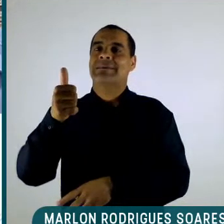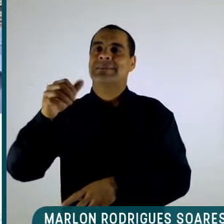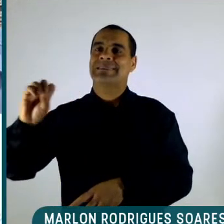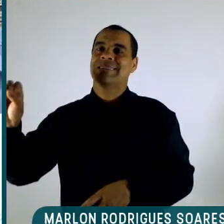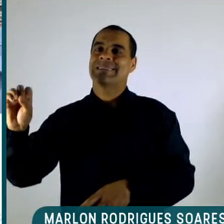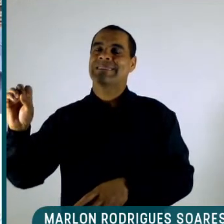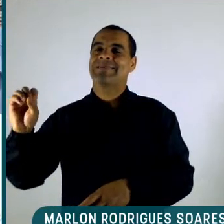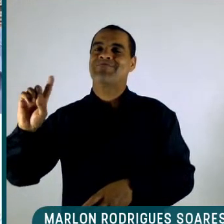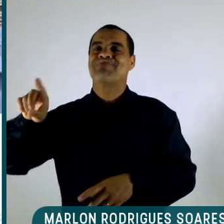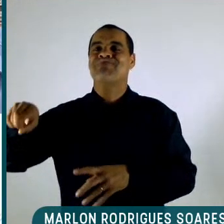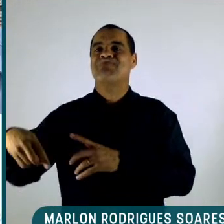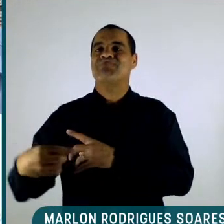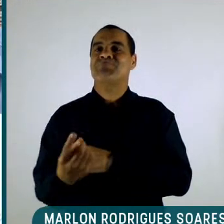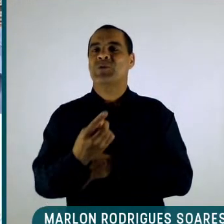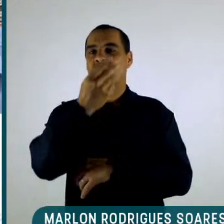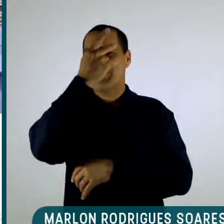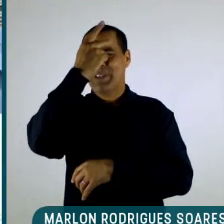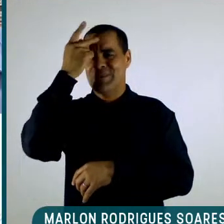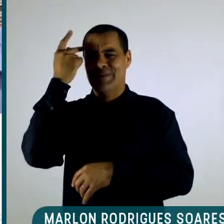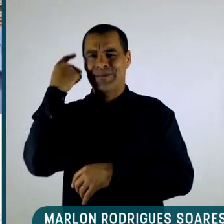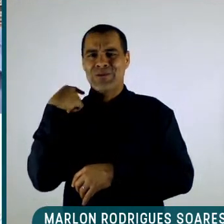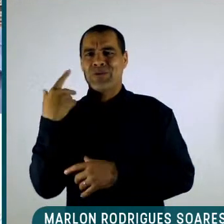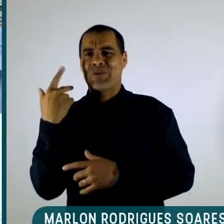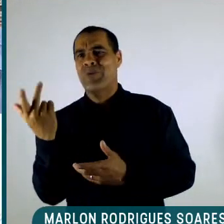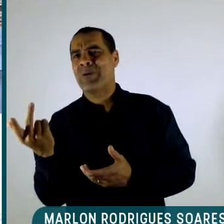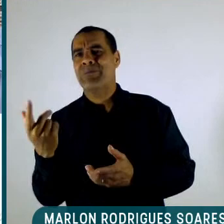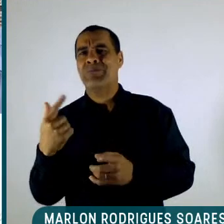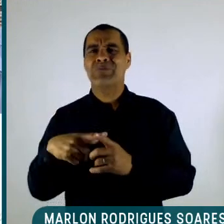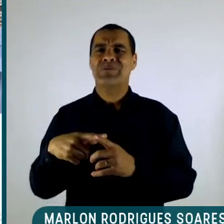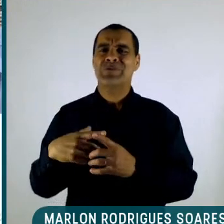over 100,000 people will die